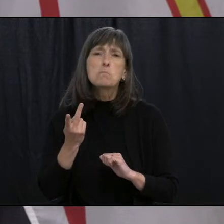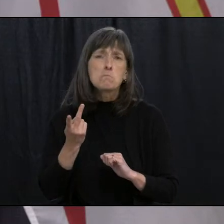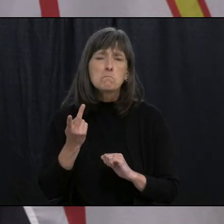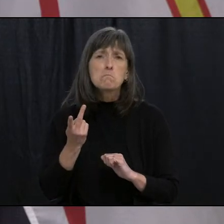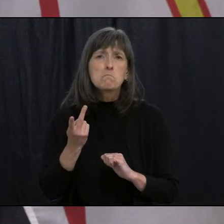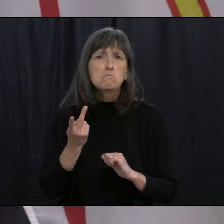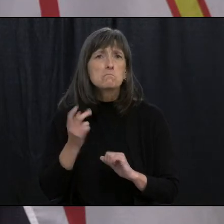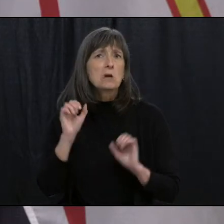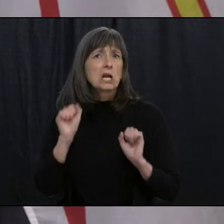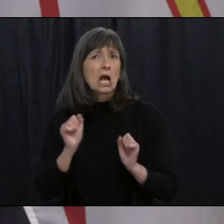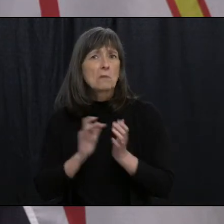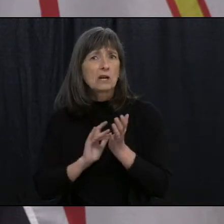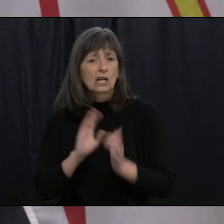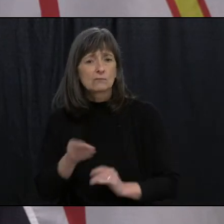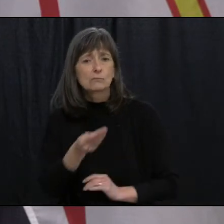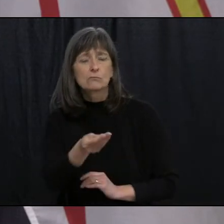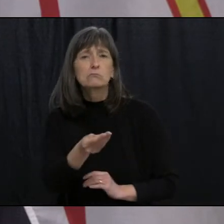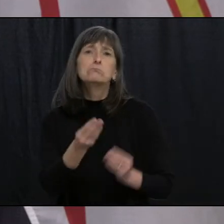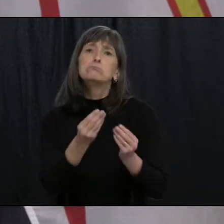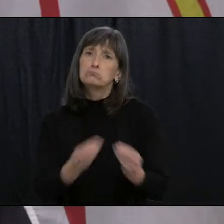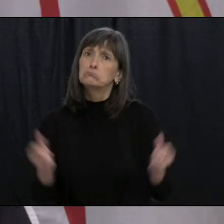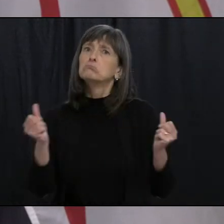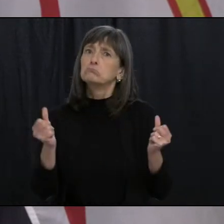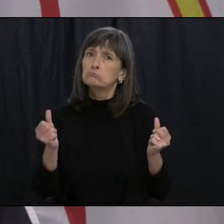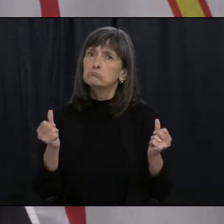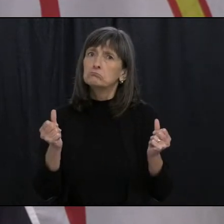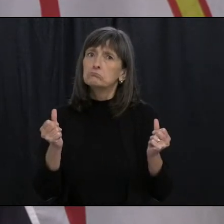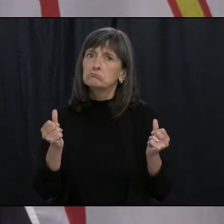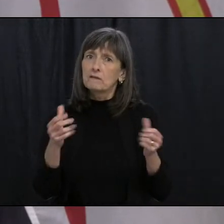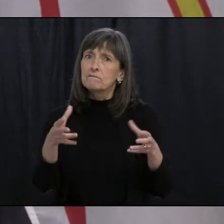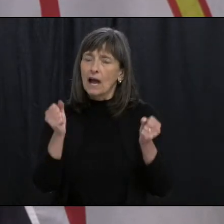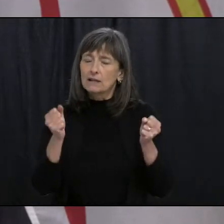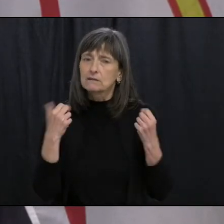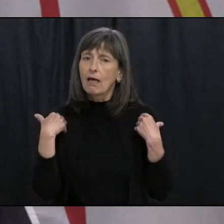People recover usually fairly quickly afterwards.